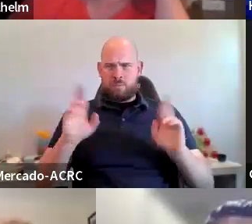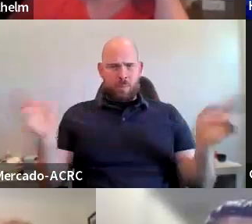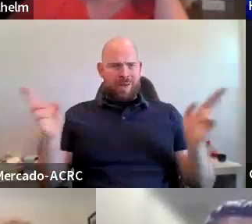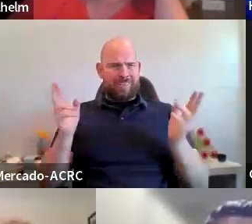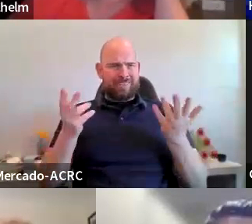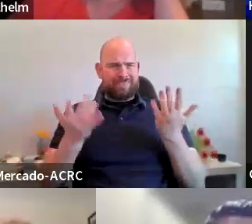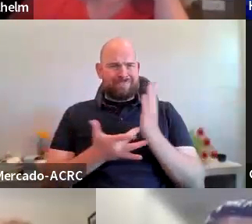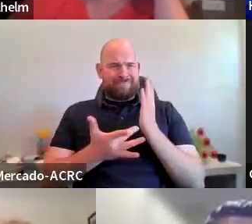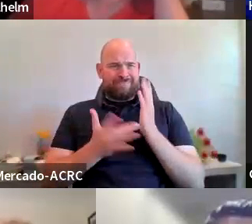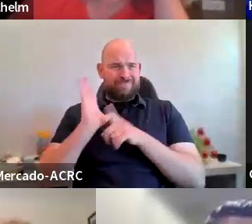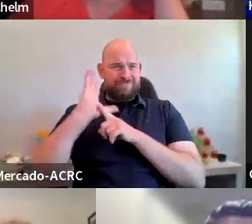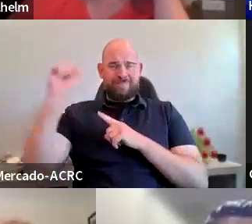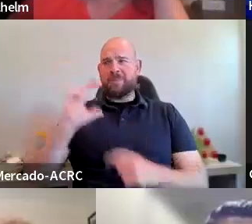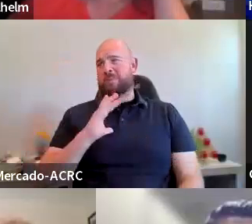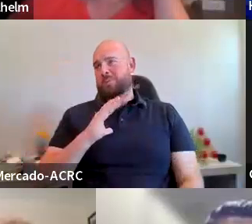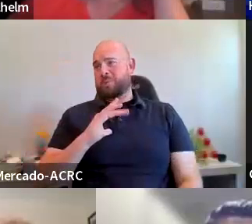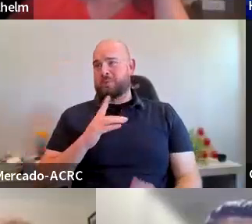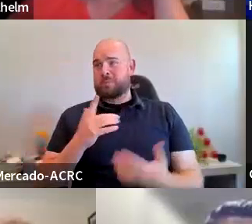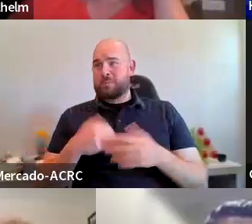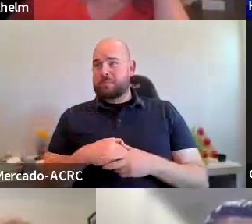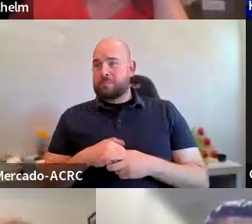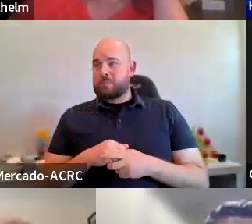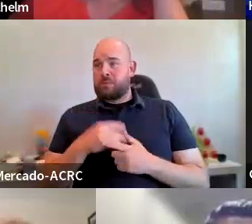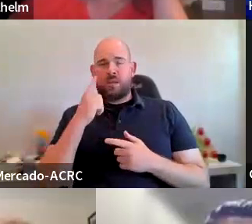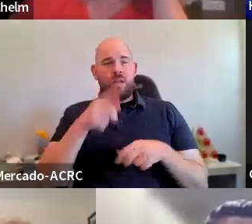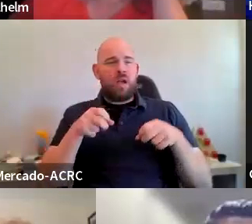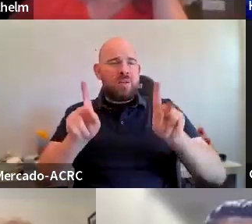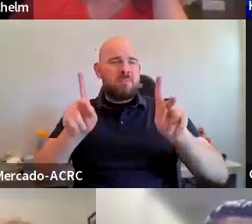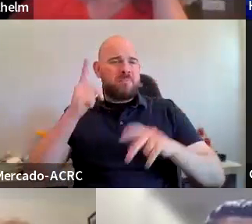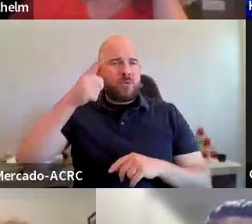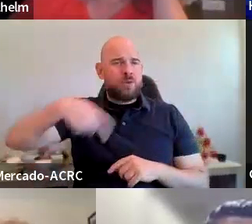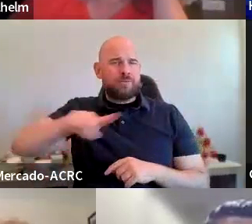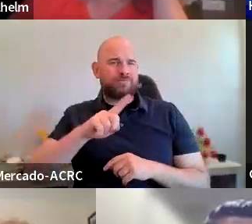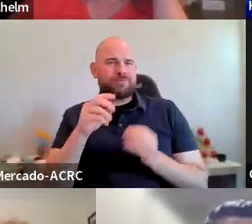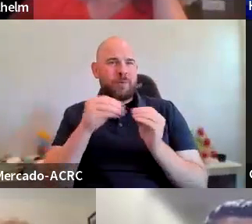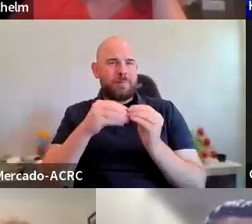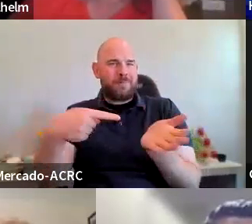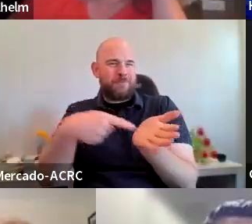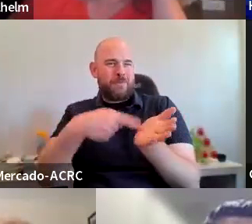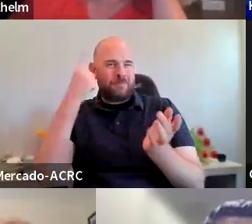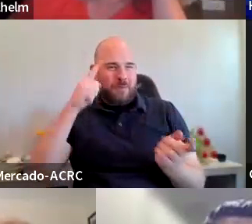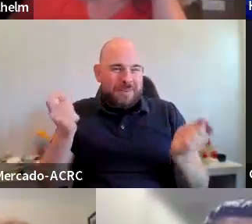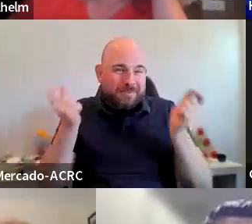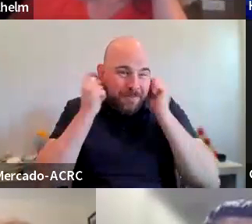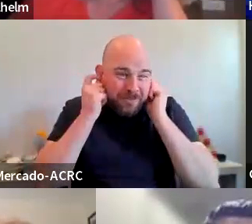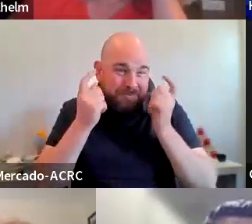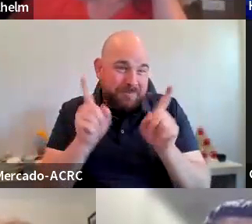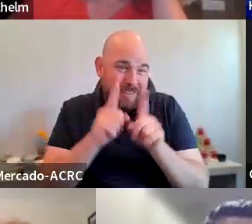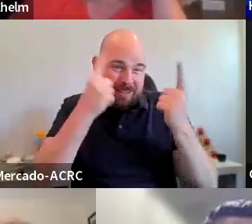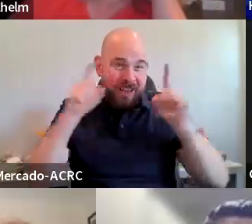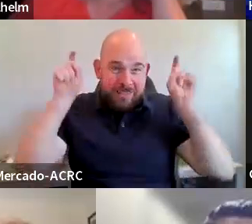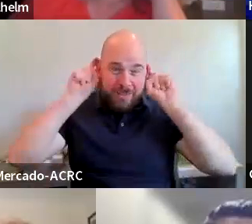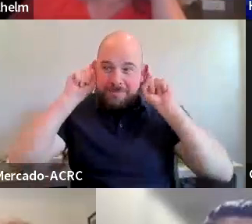they don't work or you have difficulties and you have to go back. So having that technology readily available is amazing. And